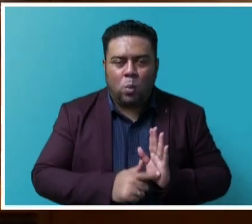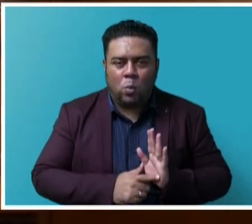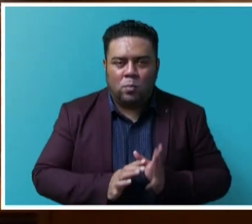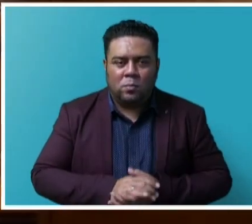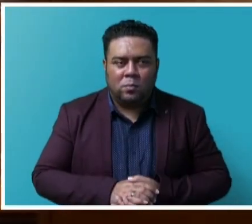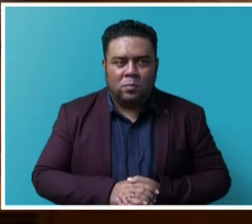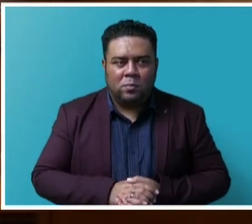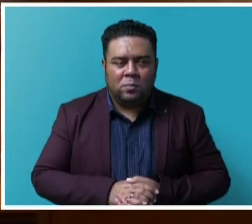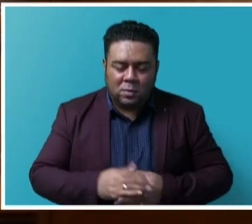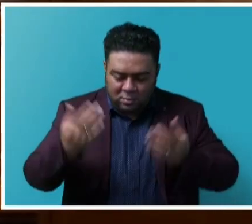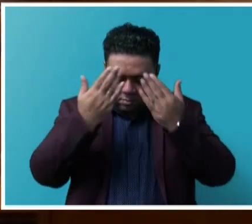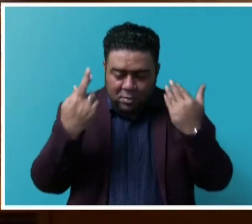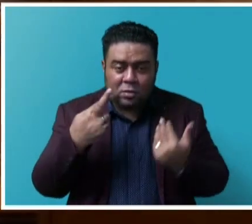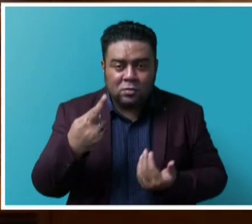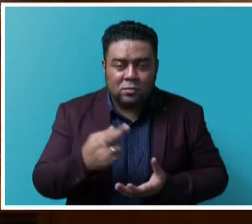Mr. Speaker, sir,